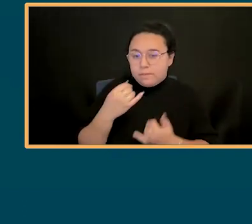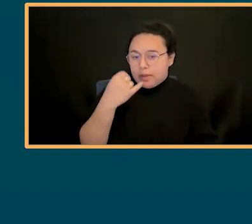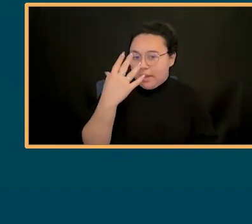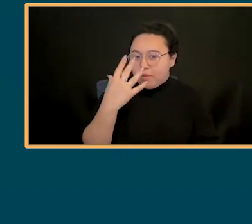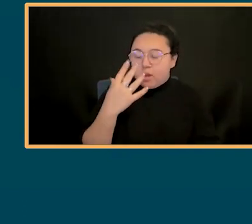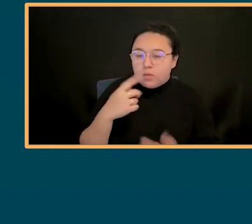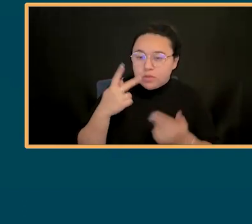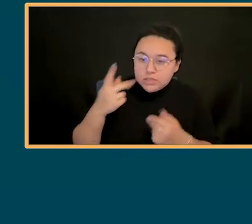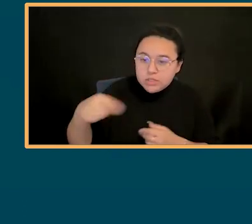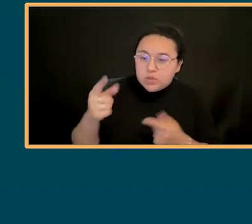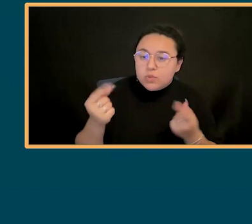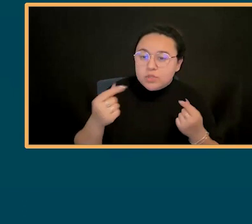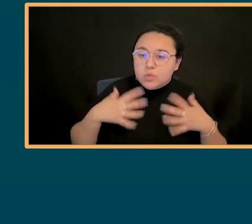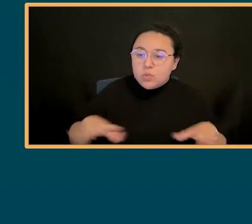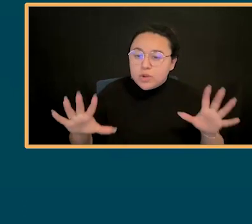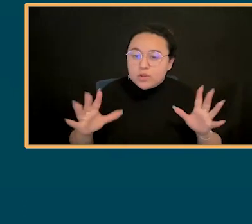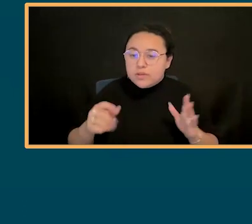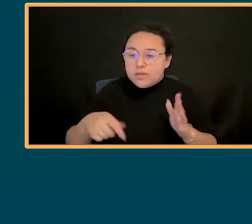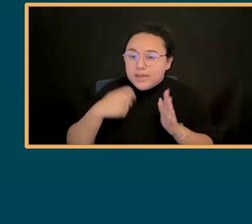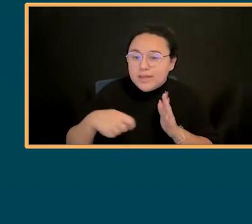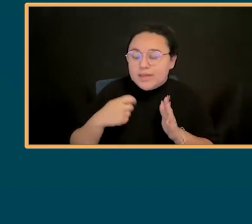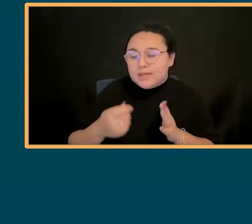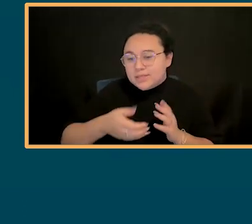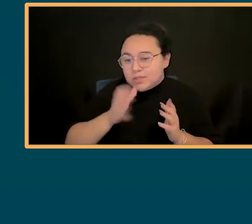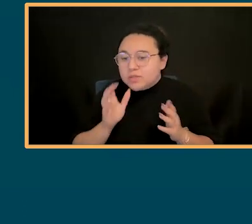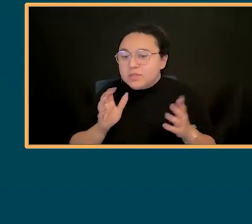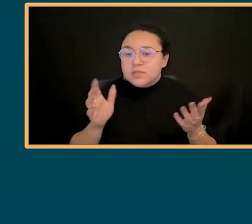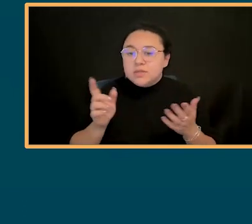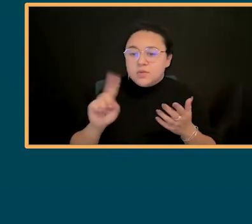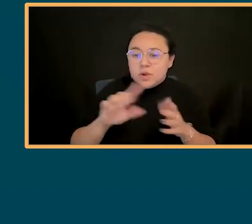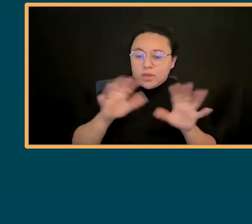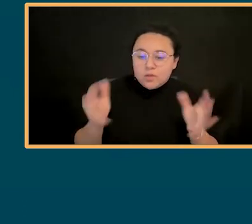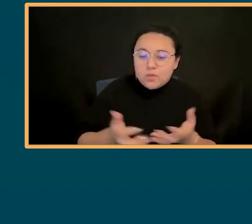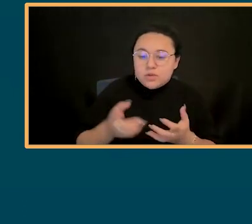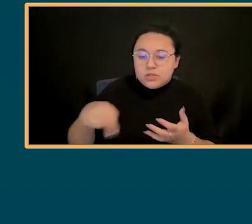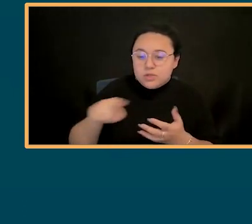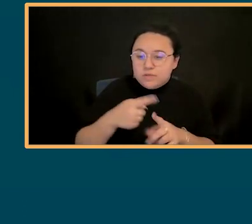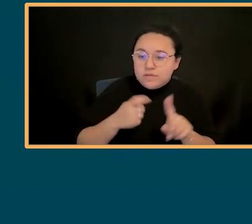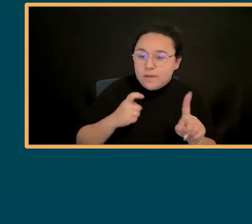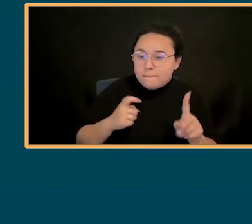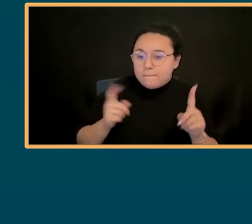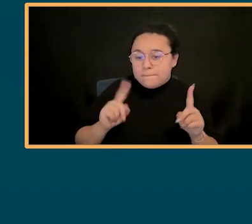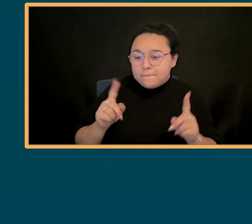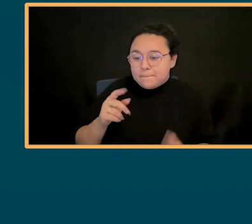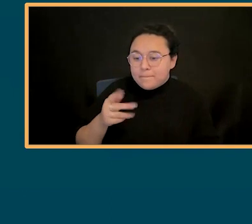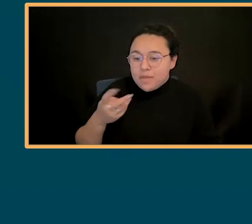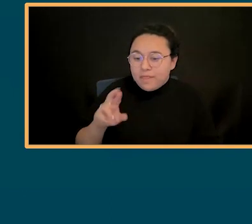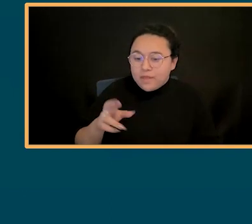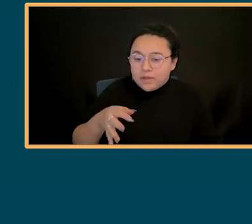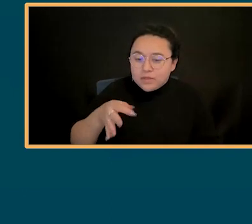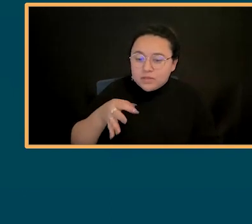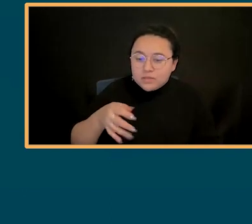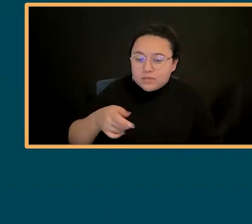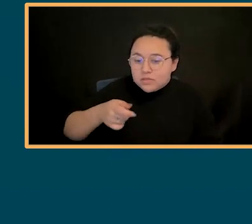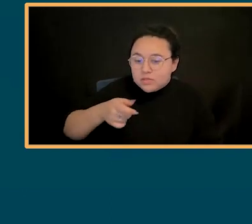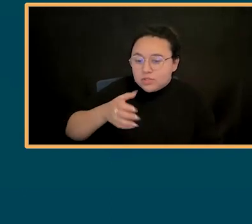see you. What are you doing? What are you wearing? What are you eating? What are you drinking? What part of the world are you joining from? Heather's sipping on something that looks